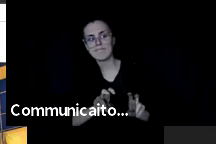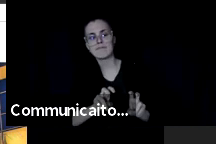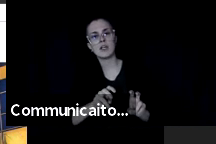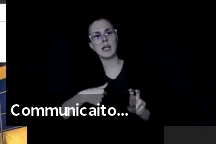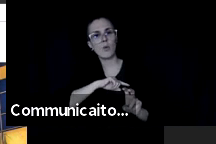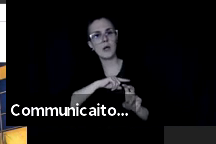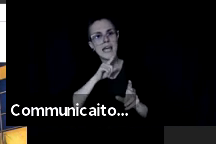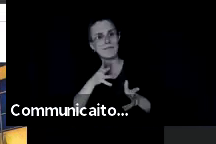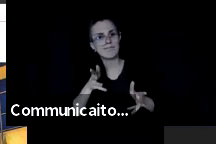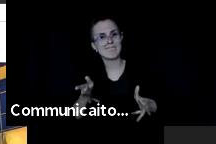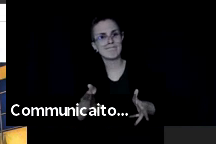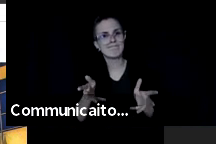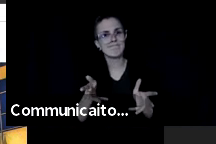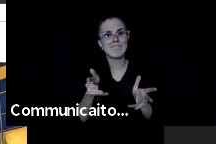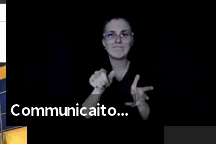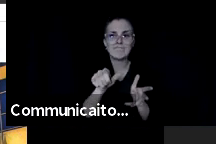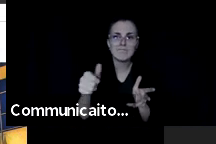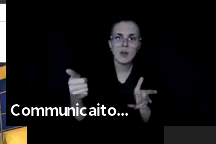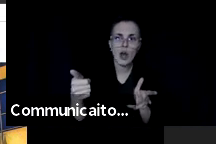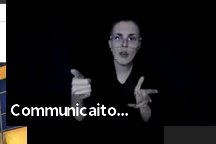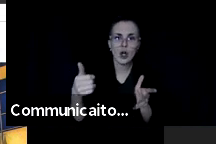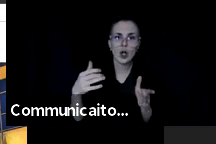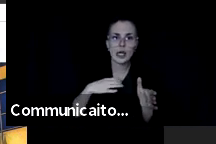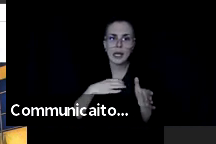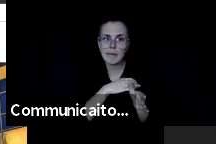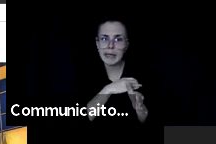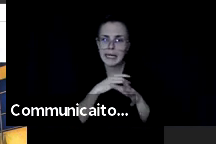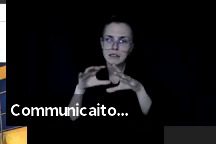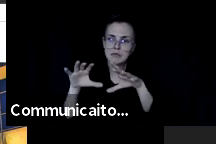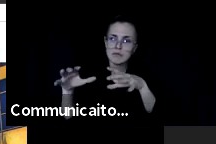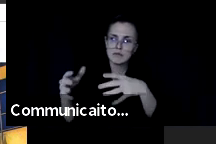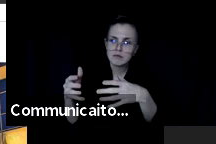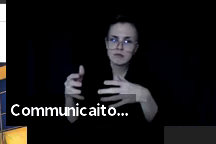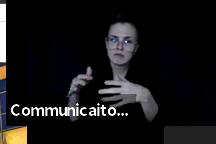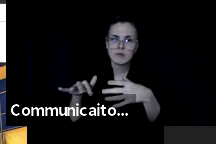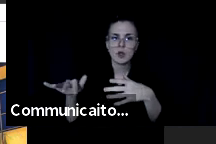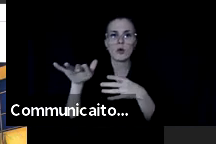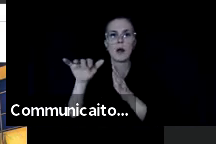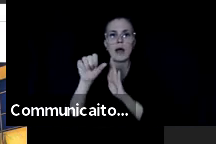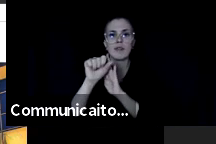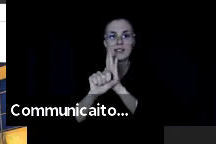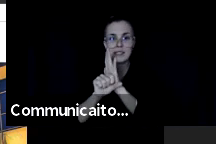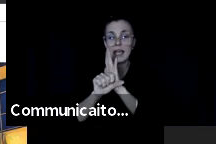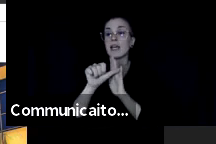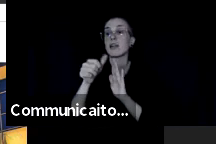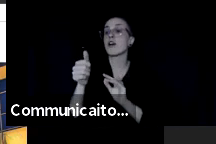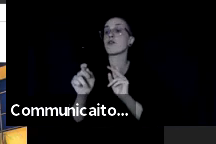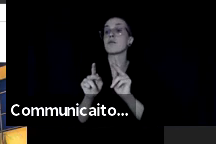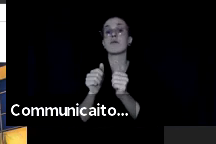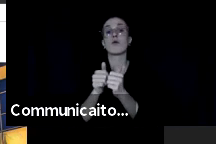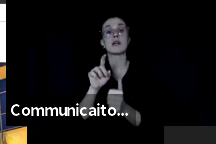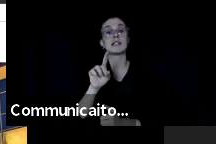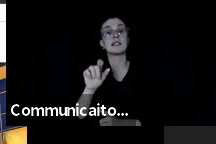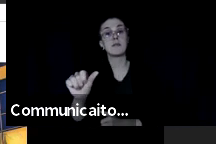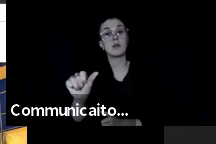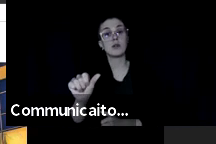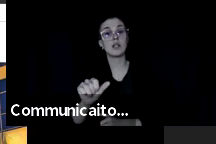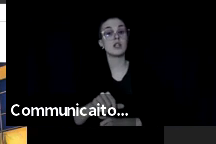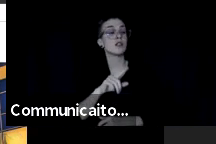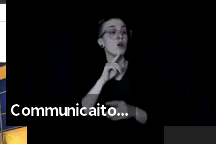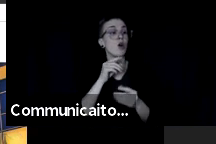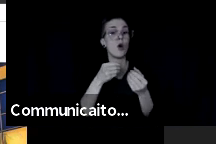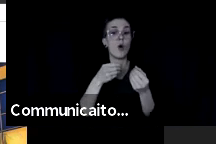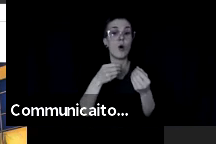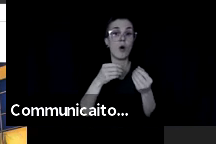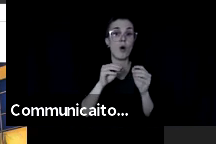encourage other committees around the state and other people with disabilities, other organizations,